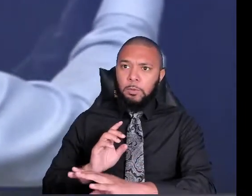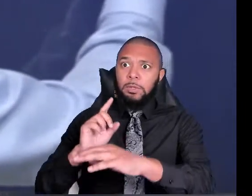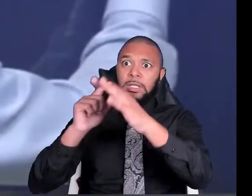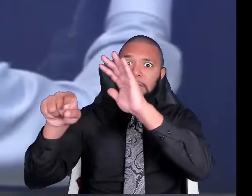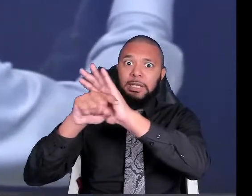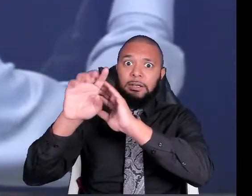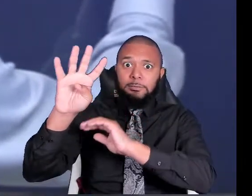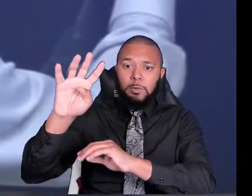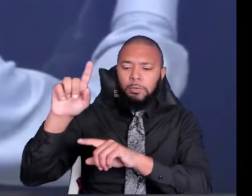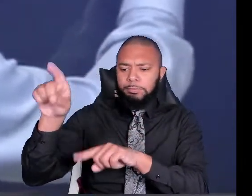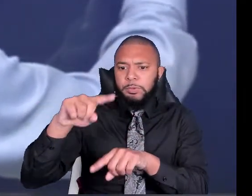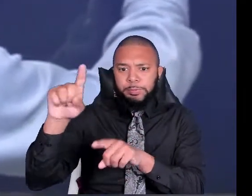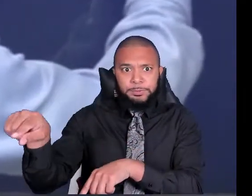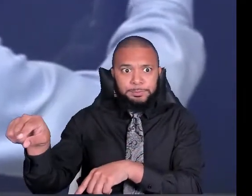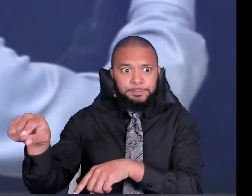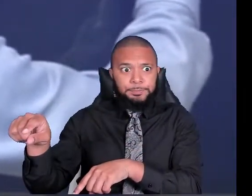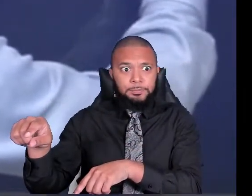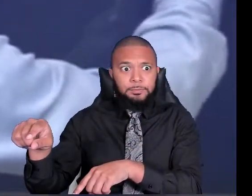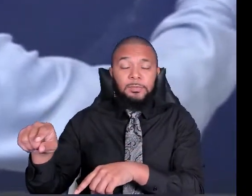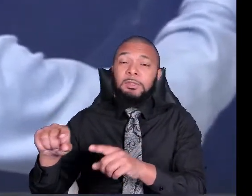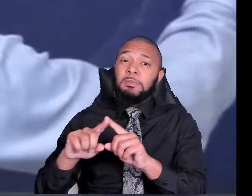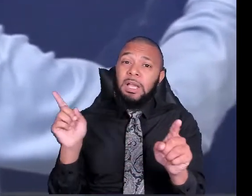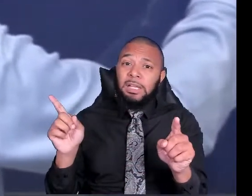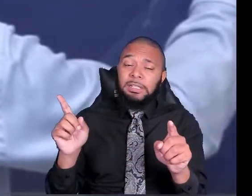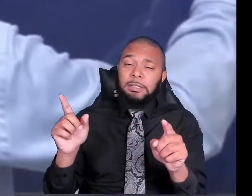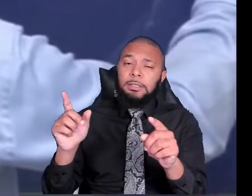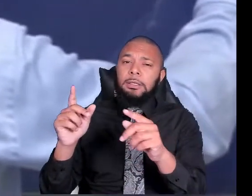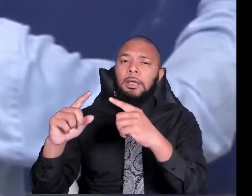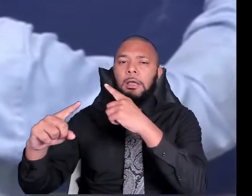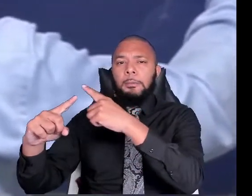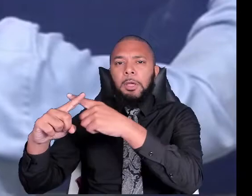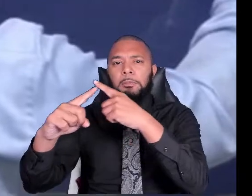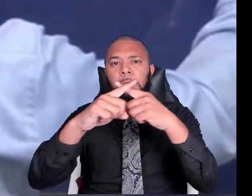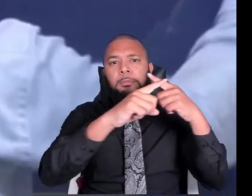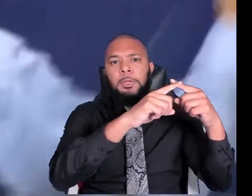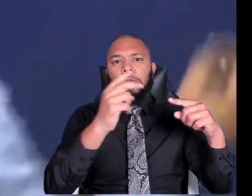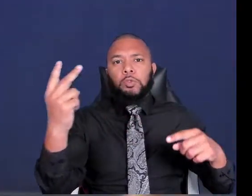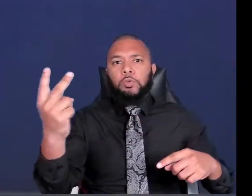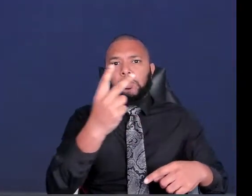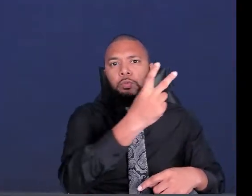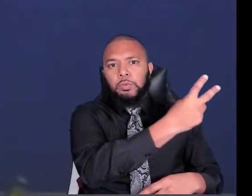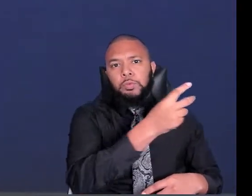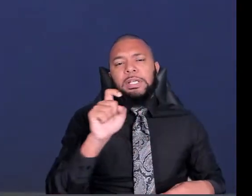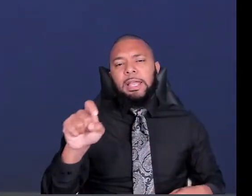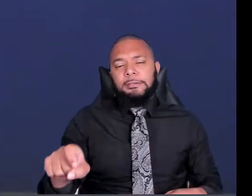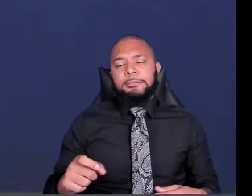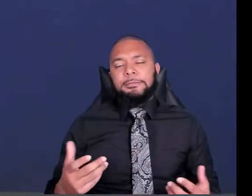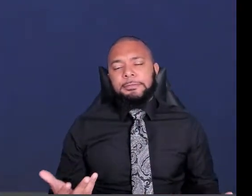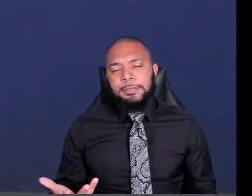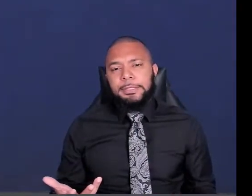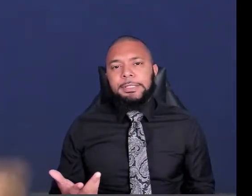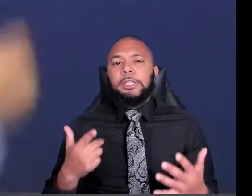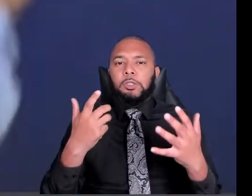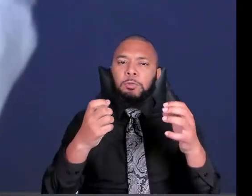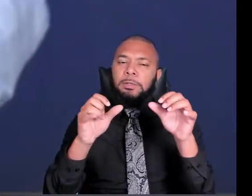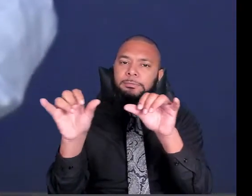this by 2, we have to multiply this by 2, and we have to multiply this by 2. Treat everyone